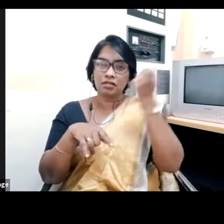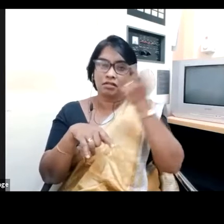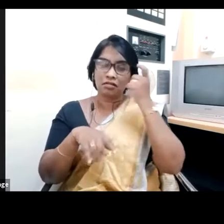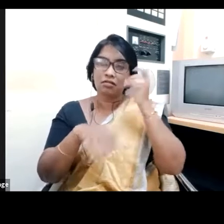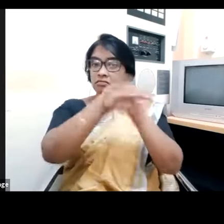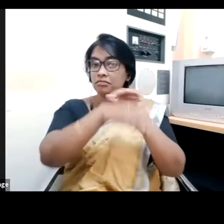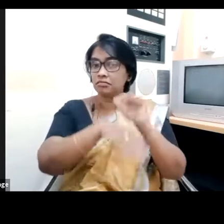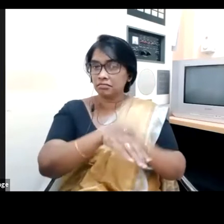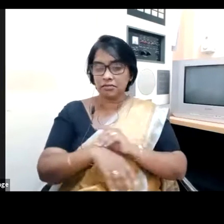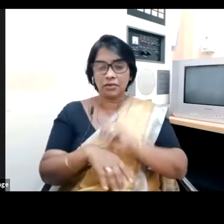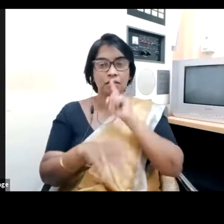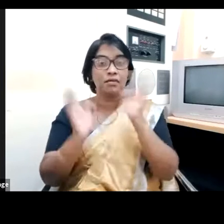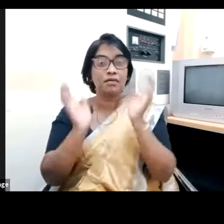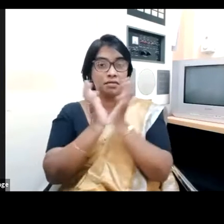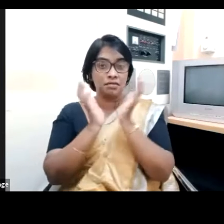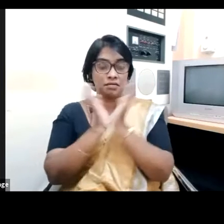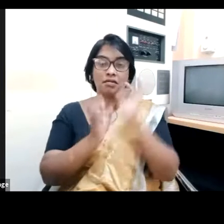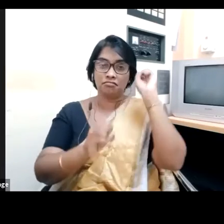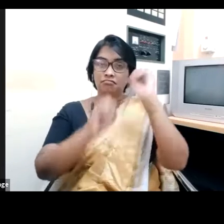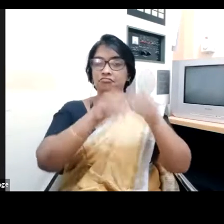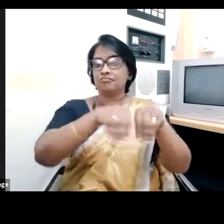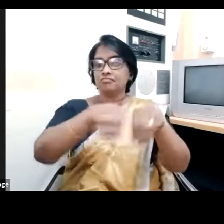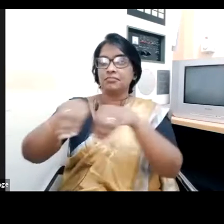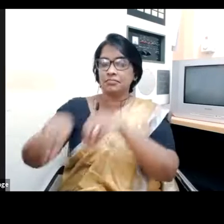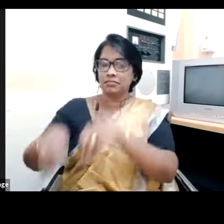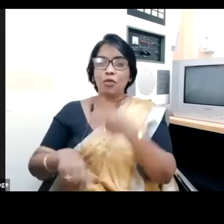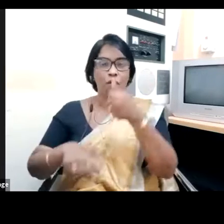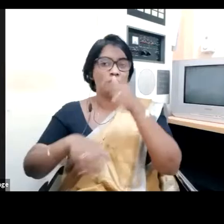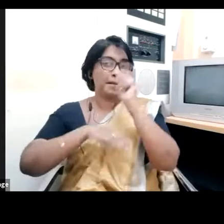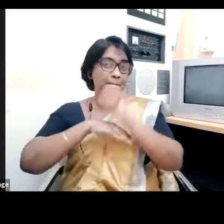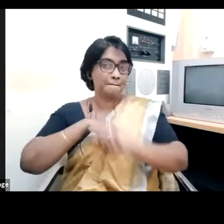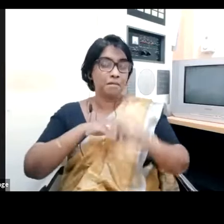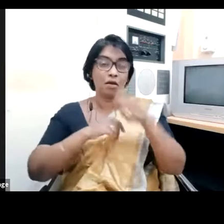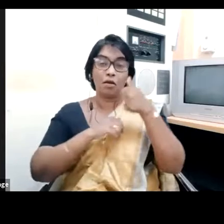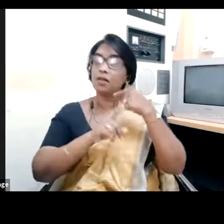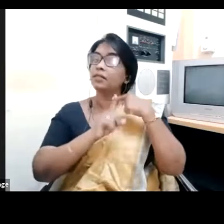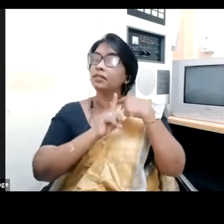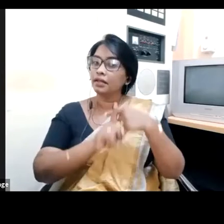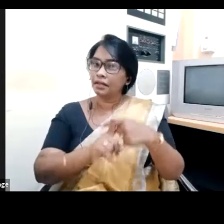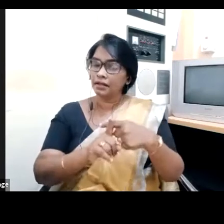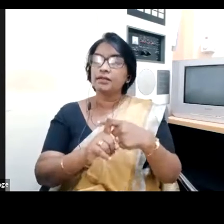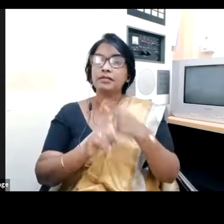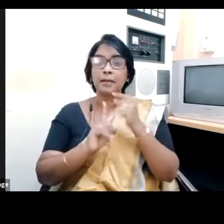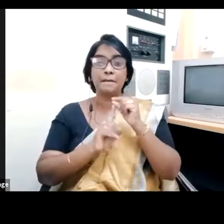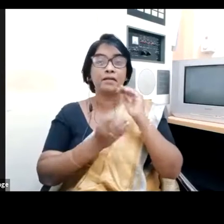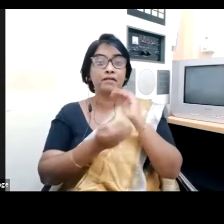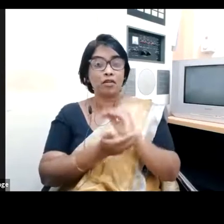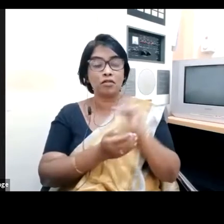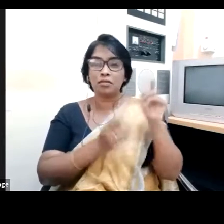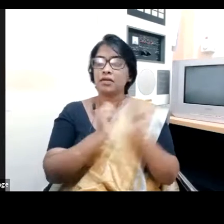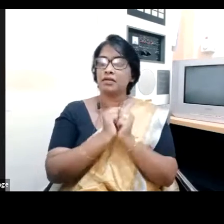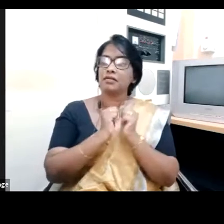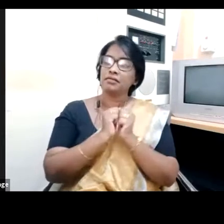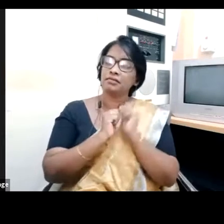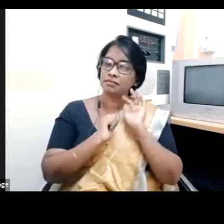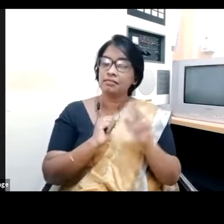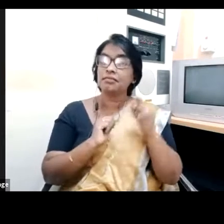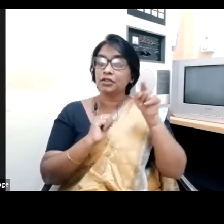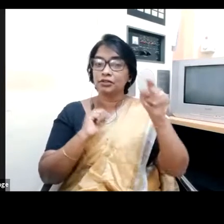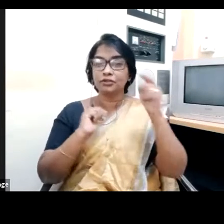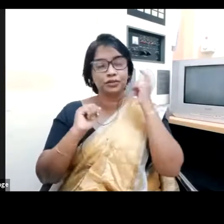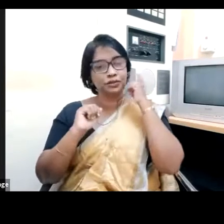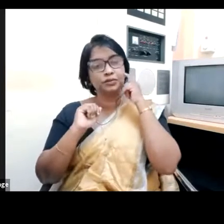for our, private sector, because as you know, I represent Biodiversity Sri